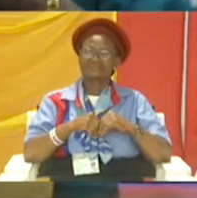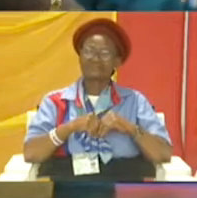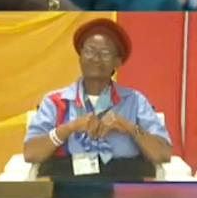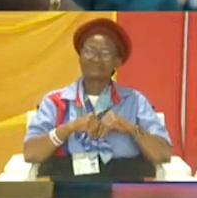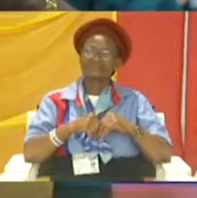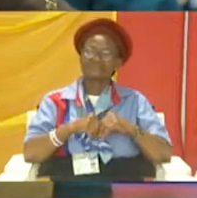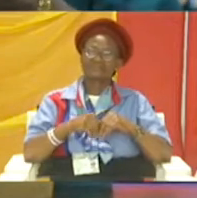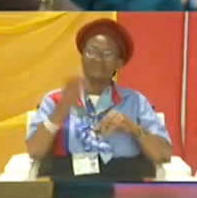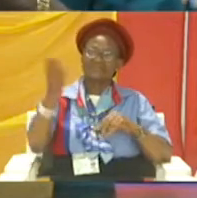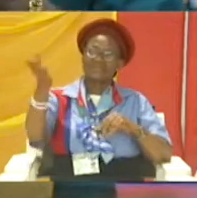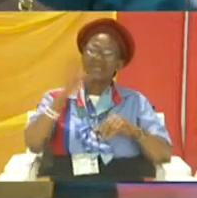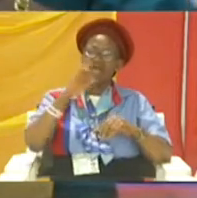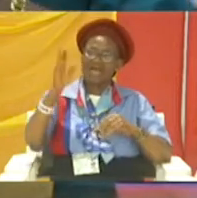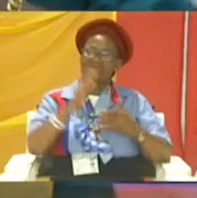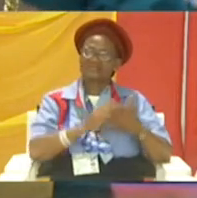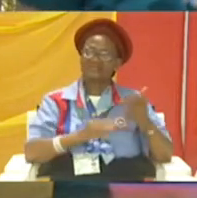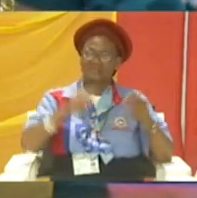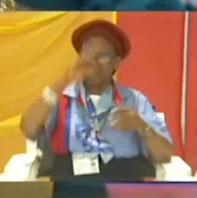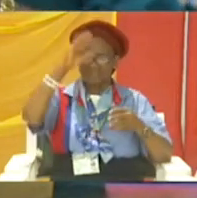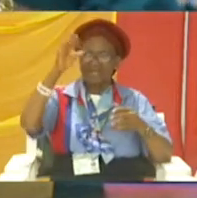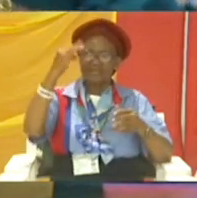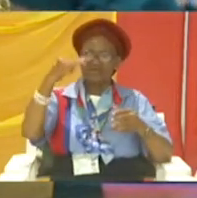There are some men of God.